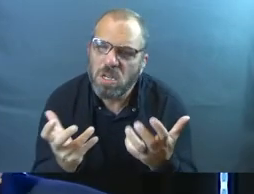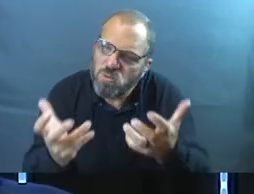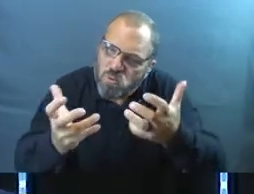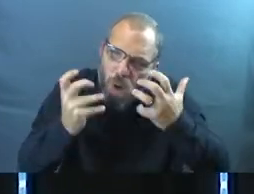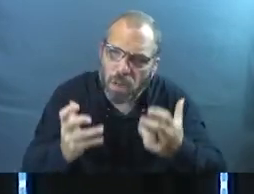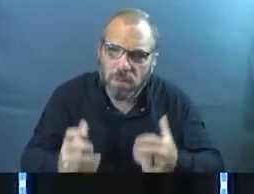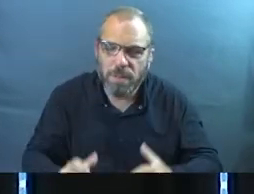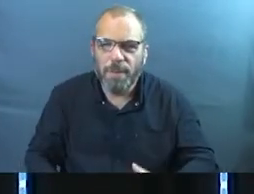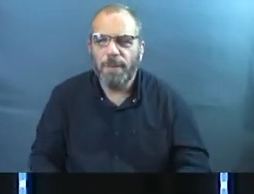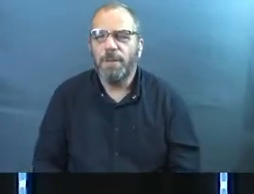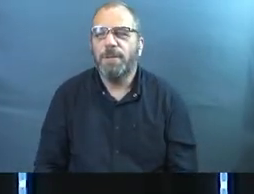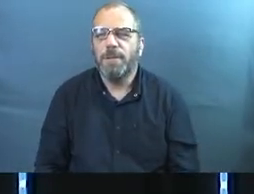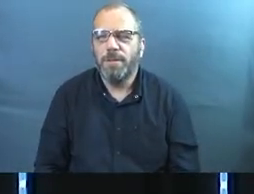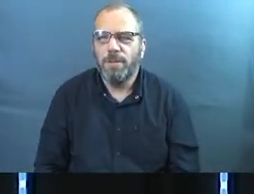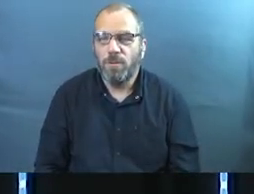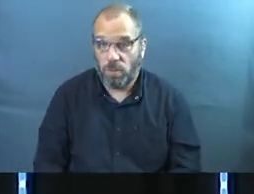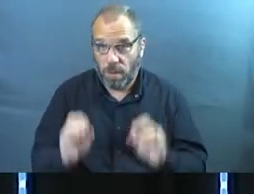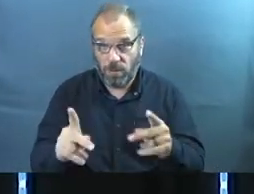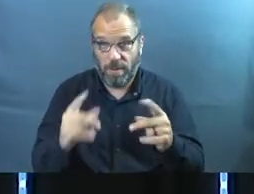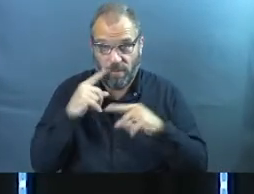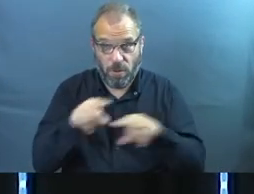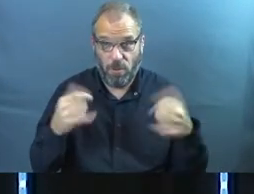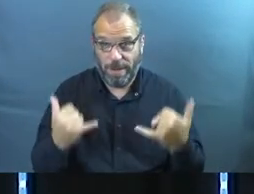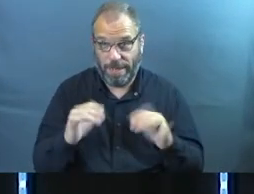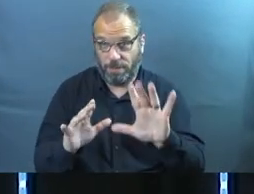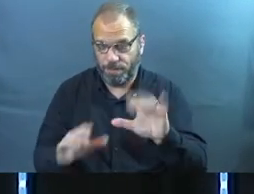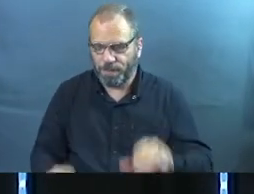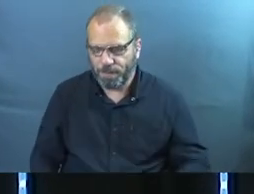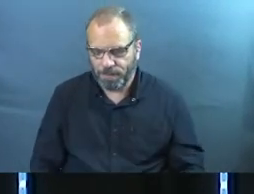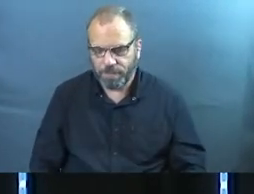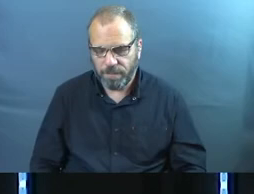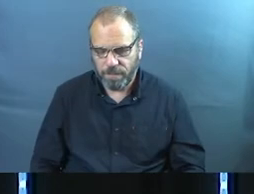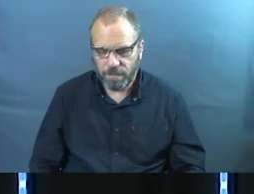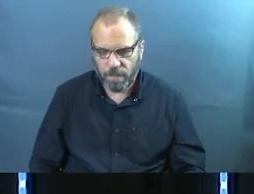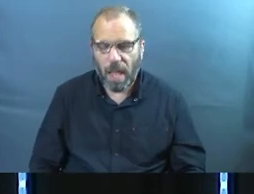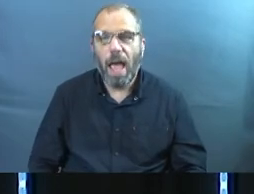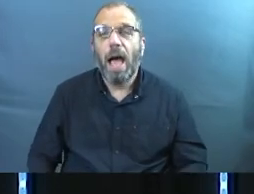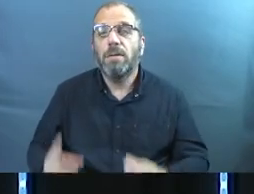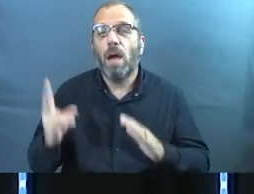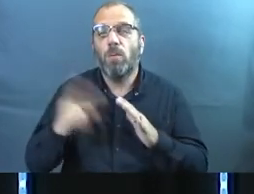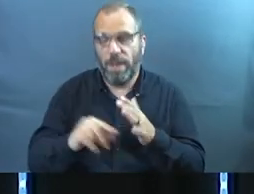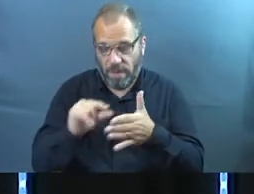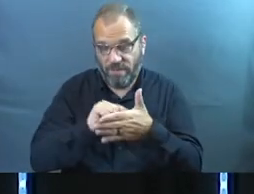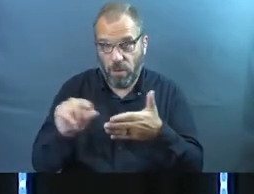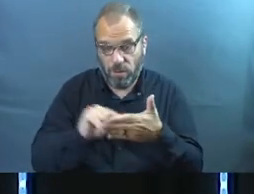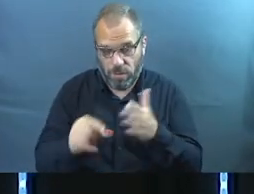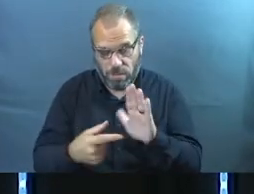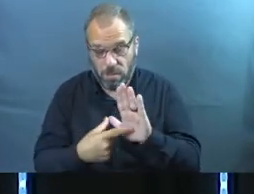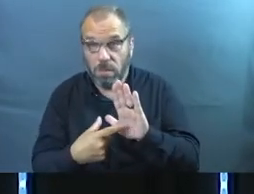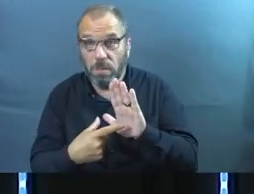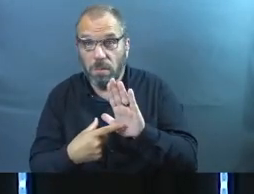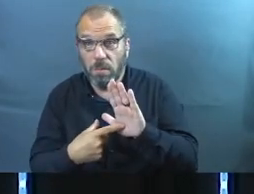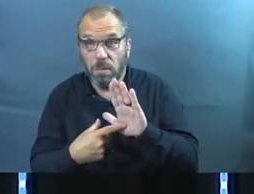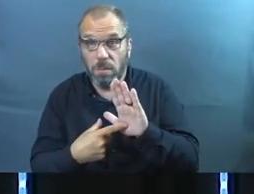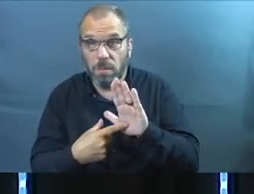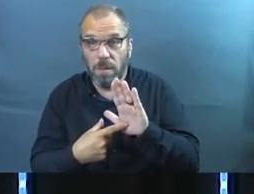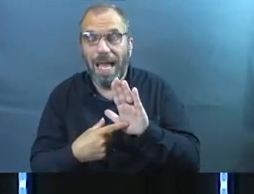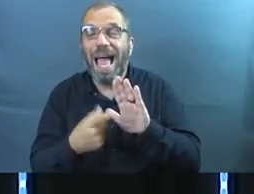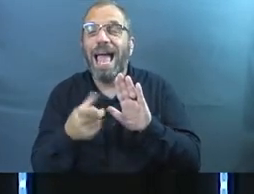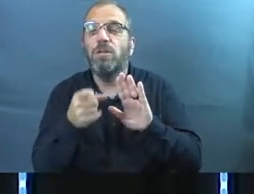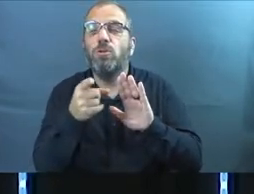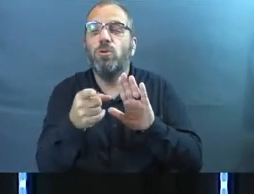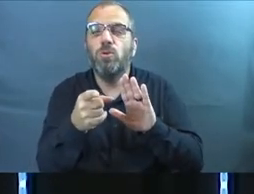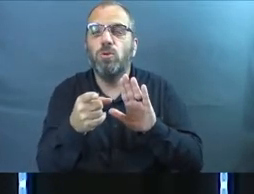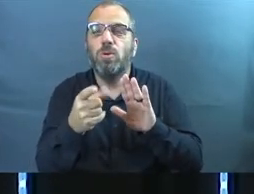So I'm going to have an opportunity for you right now. And we're going to read to you a scripture. And I want